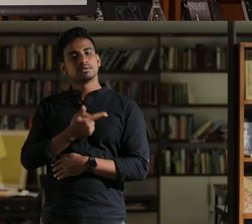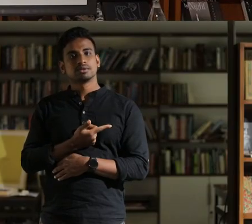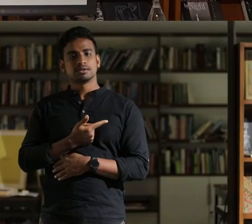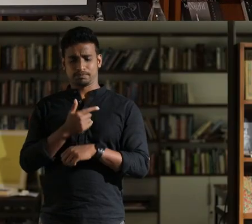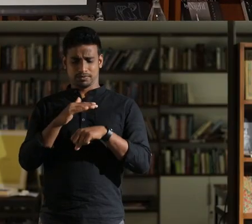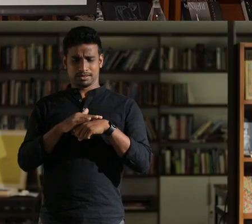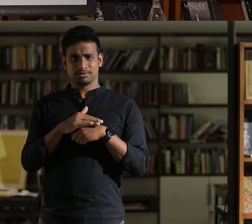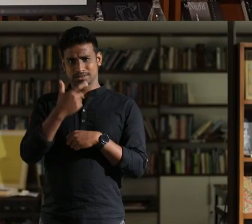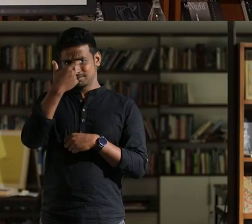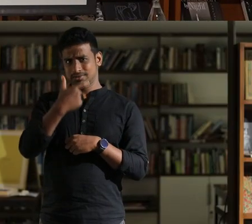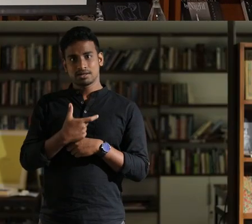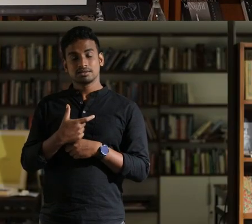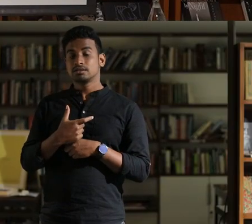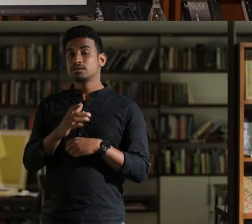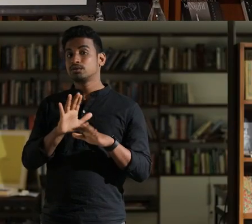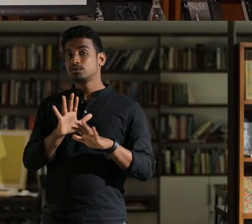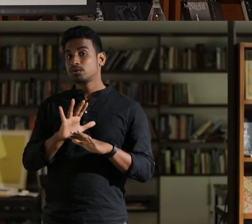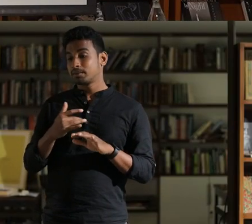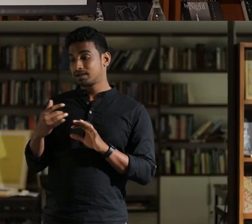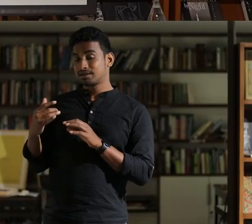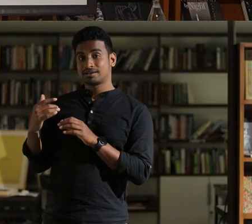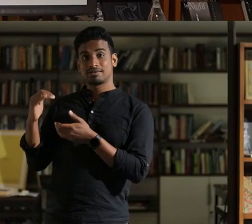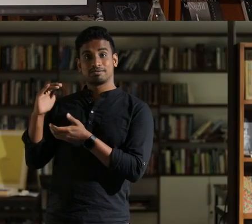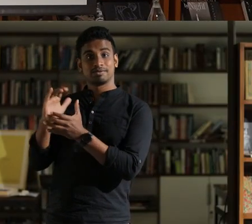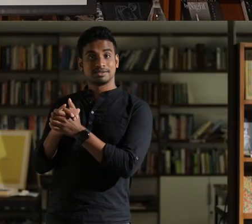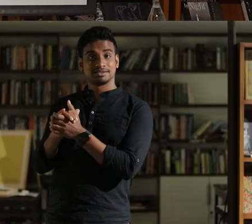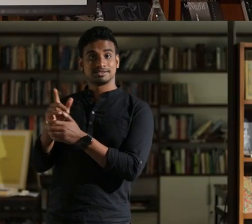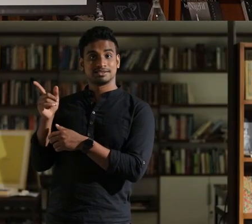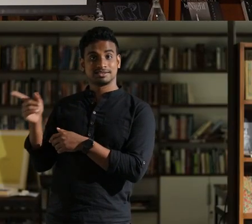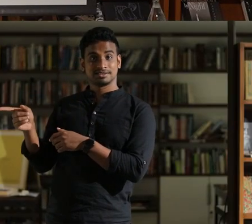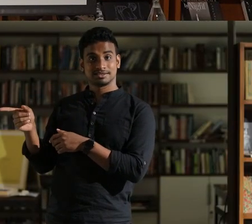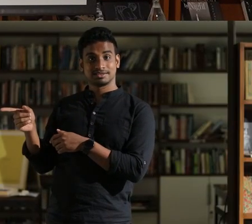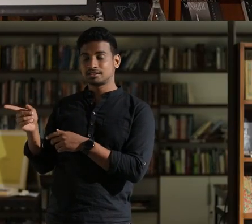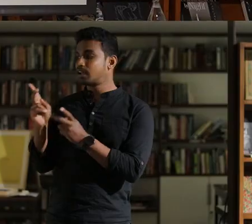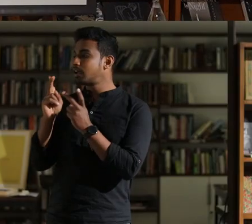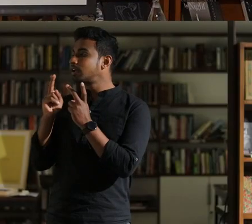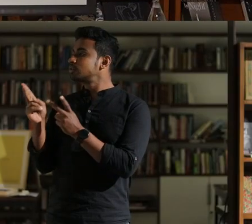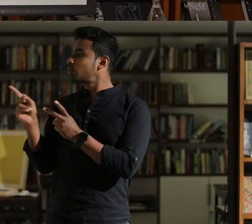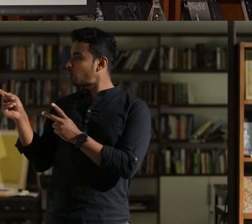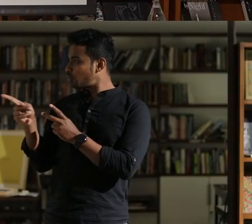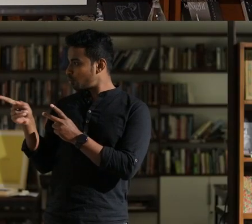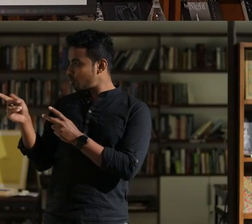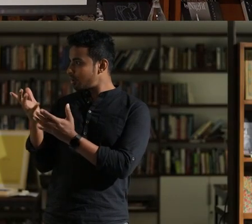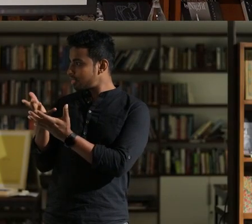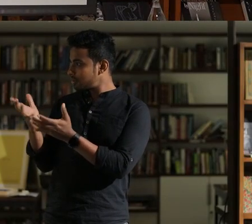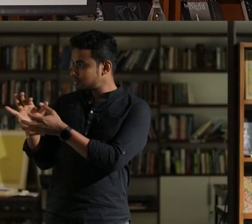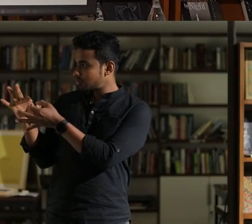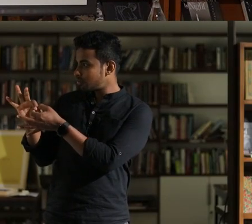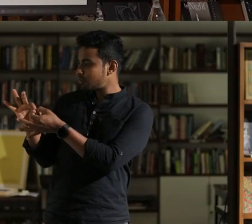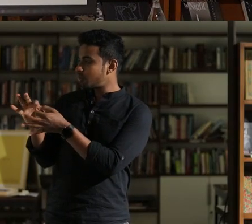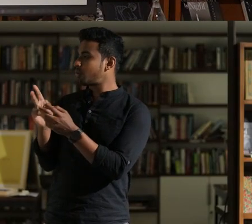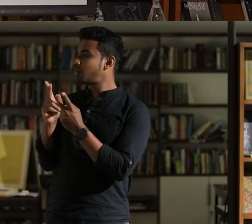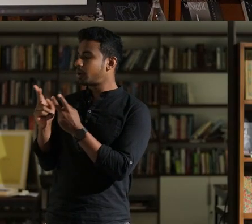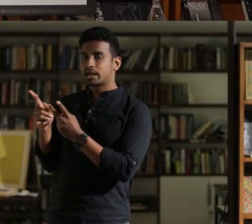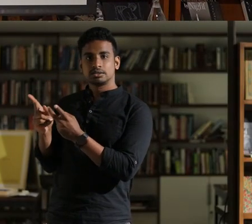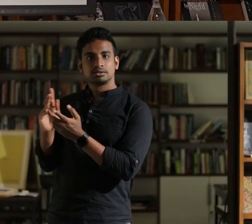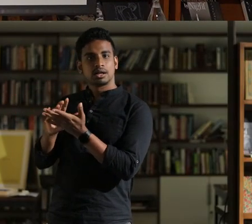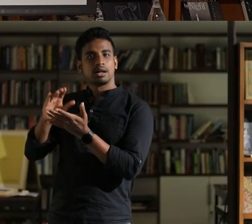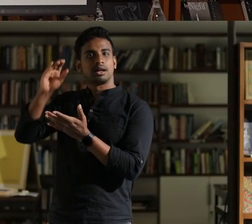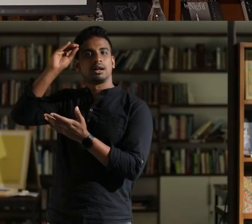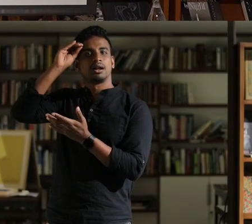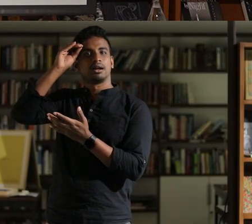of it, which is not her experience but is comes out of her connection with the source of this object, also comes into the story. So it's